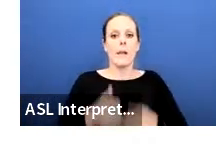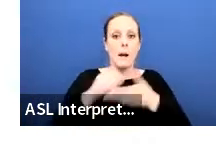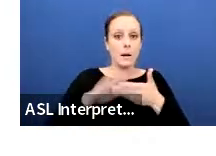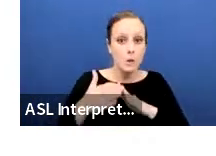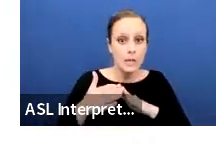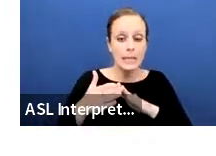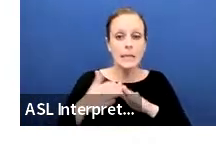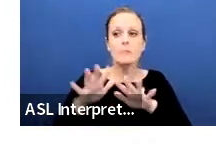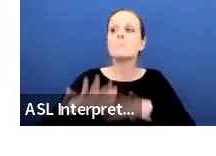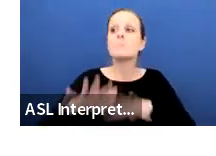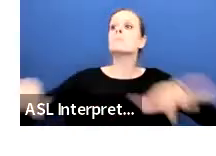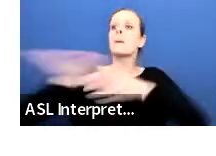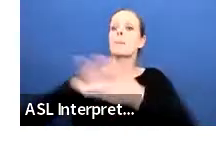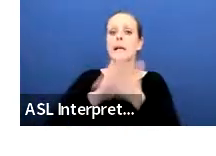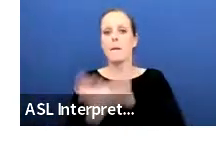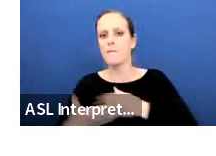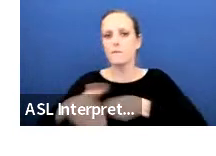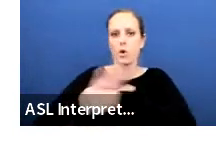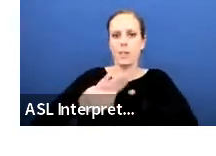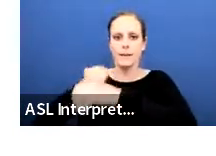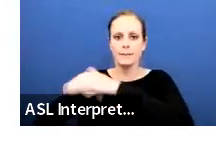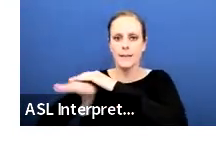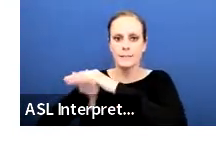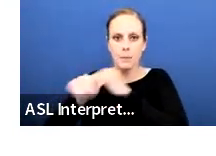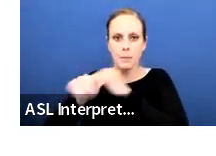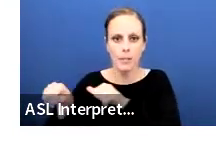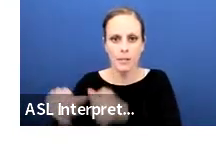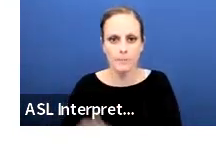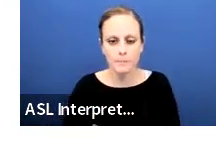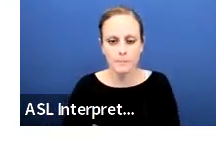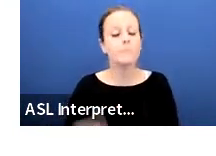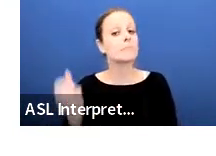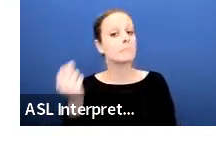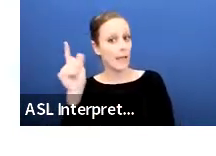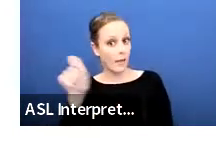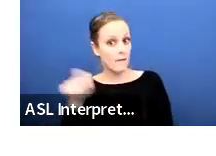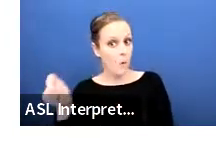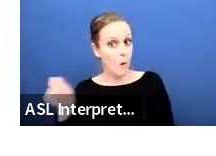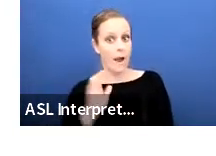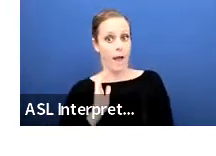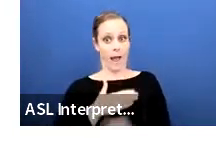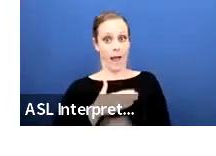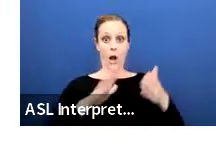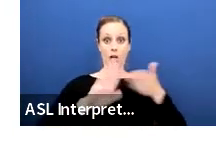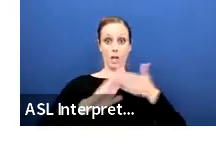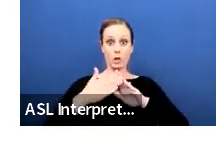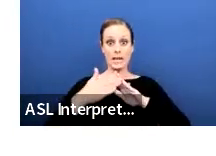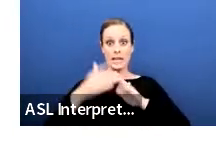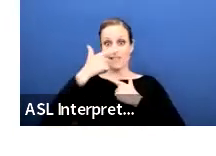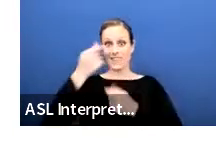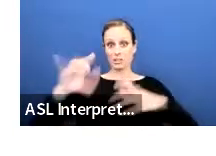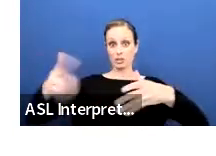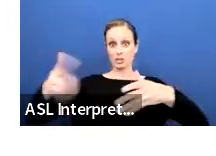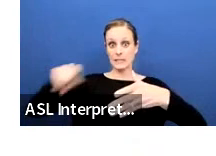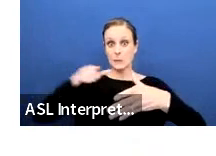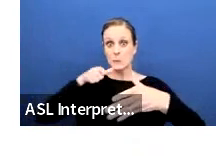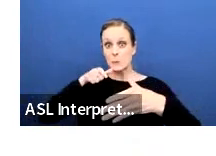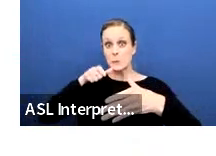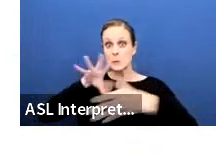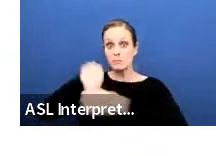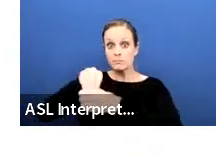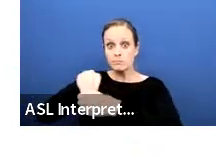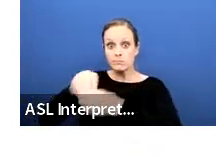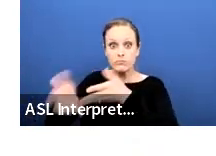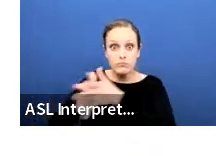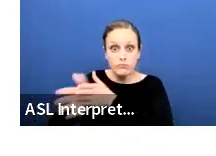accessible. Therefore, our community of interest is access and tools